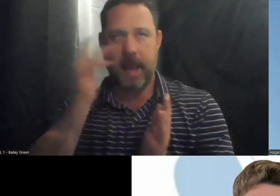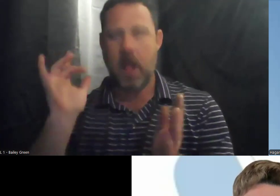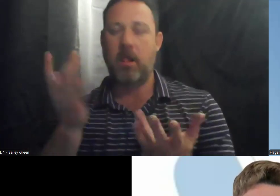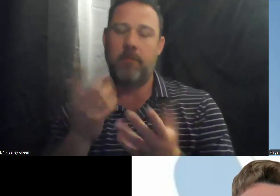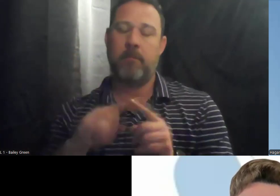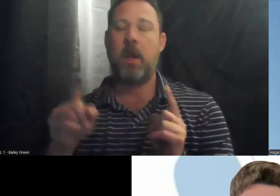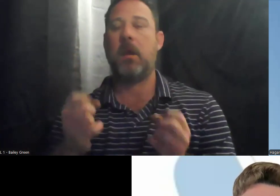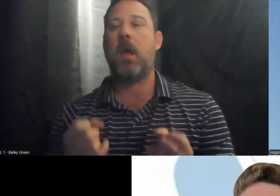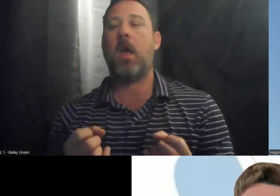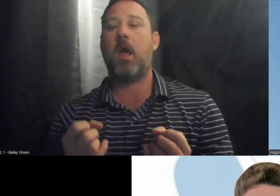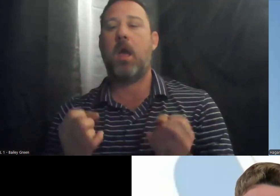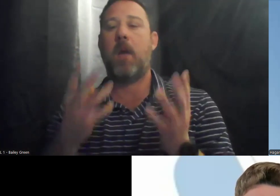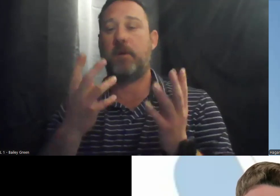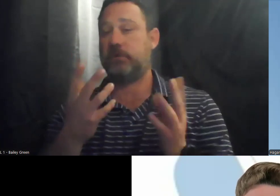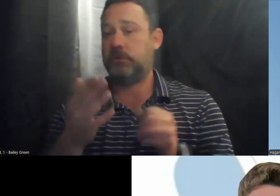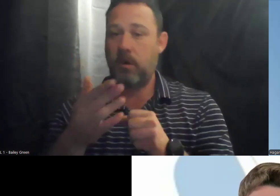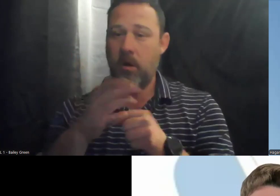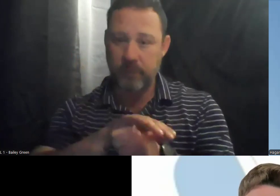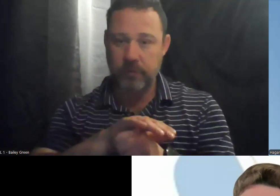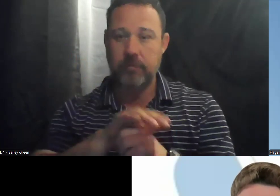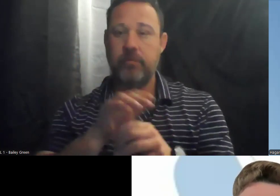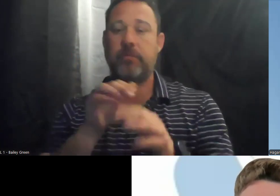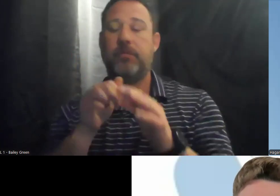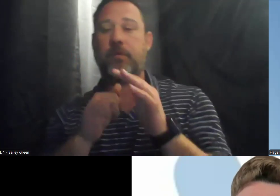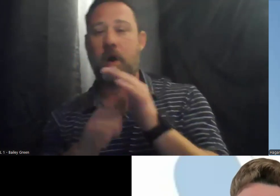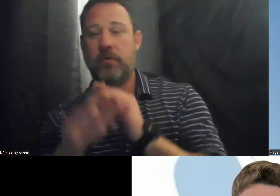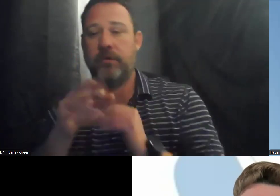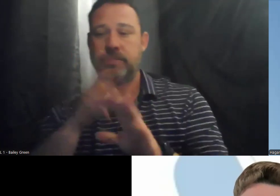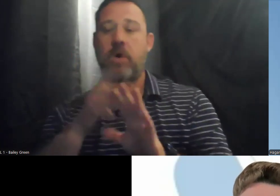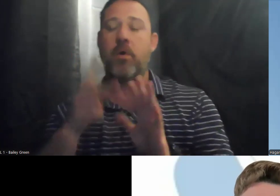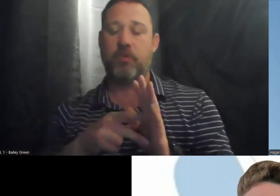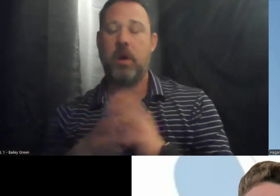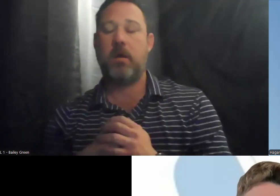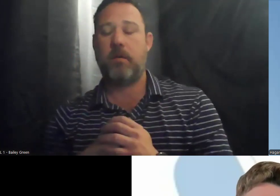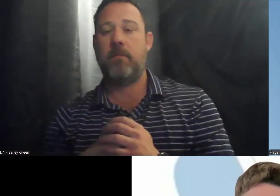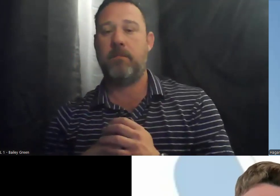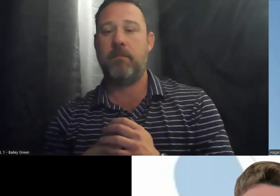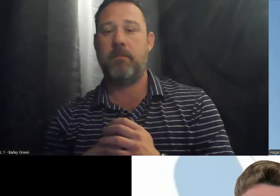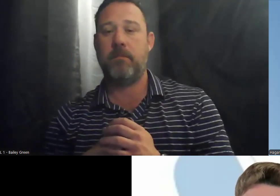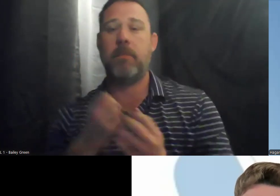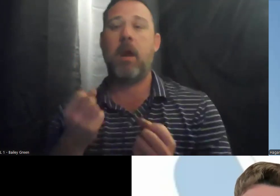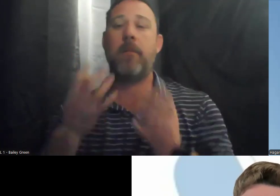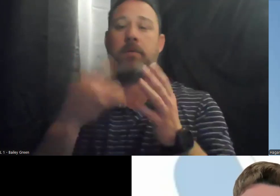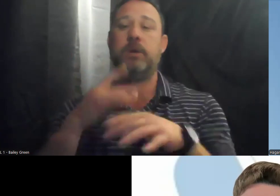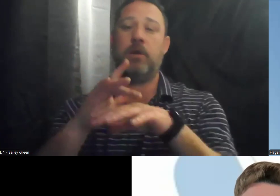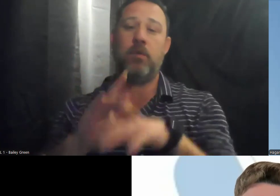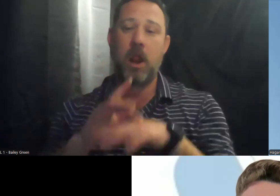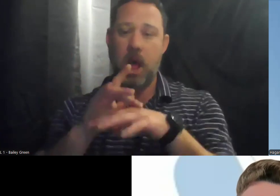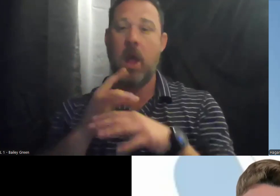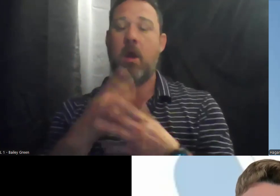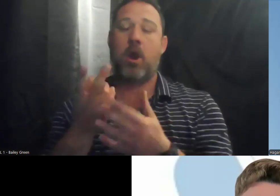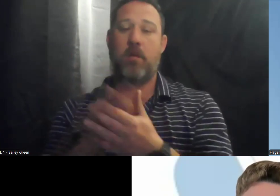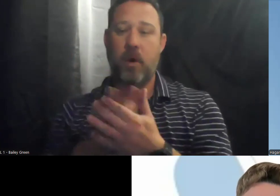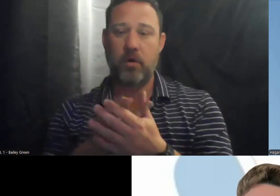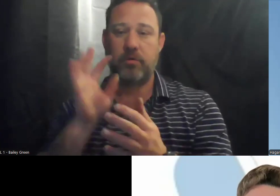much is covered under this program, and how much we rely on our partners at